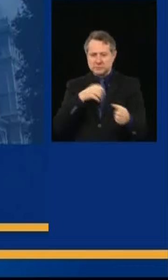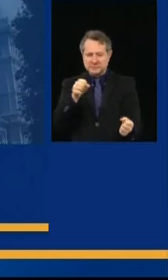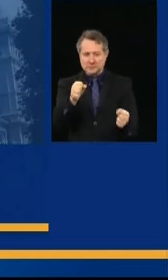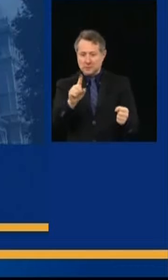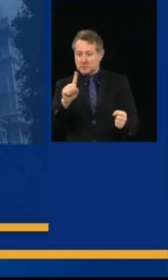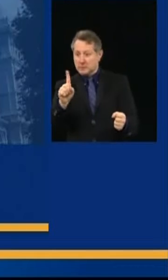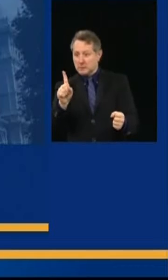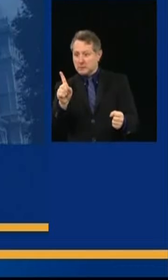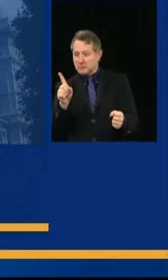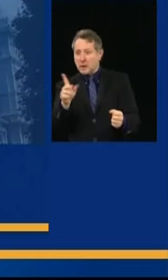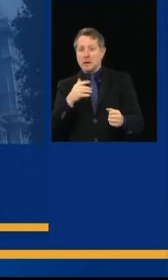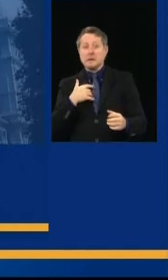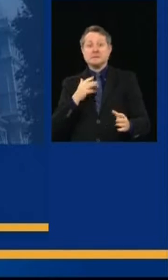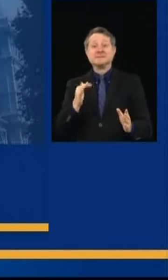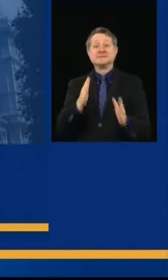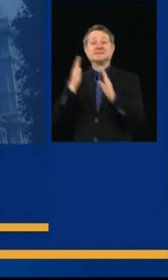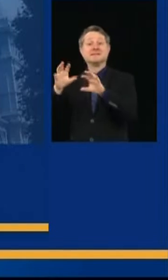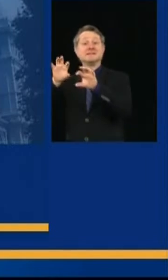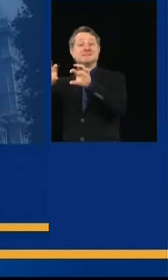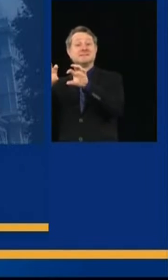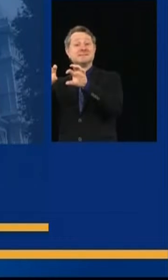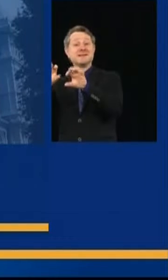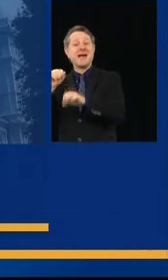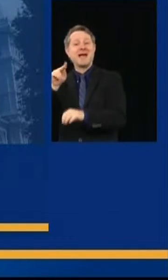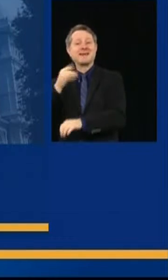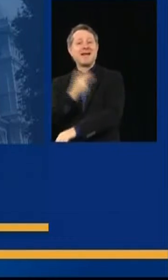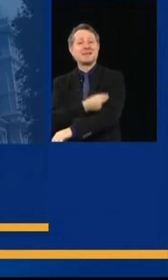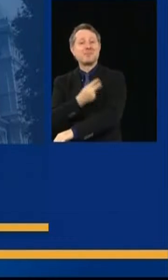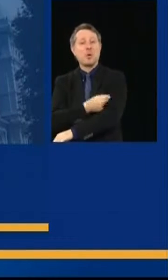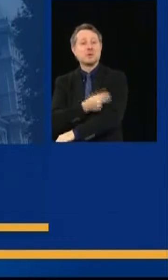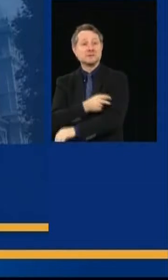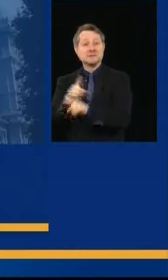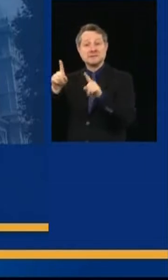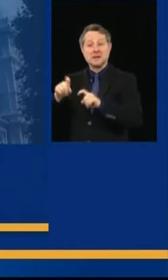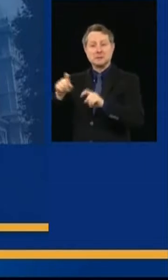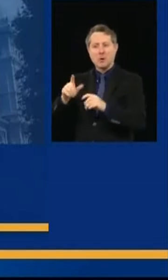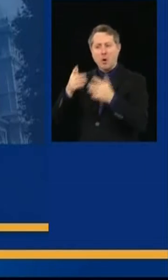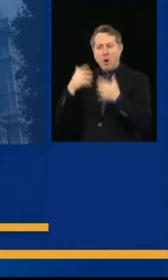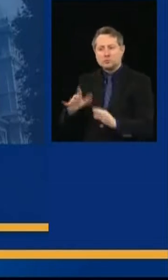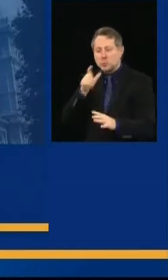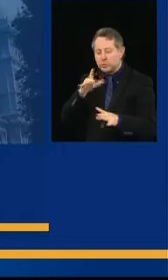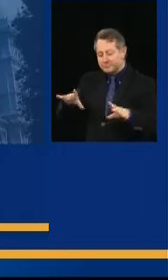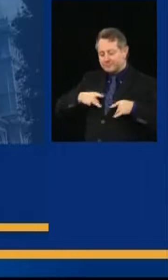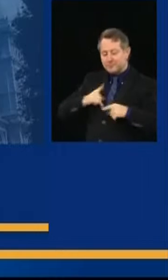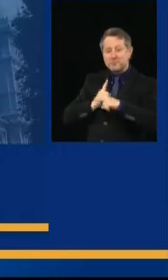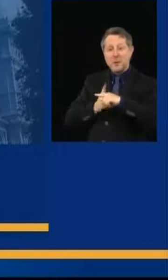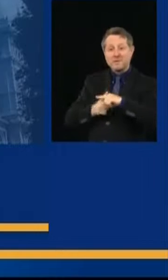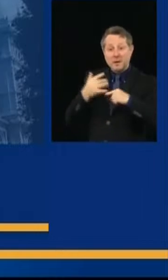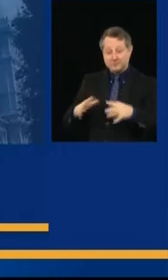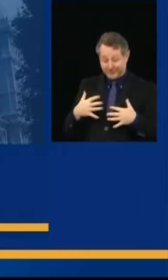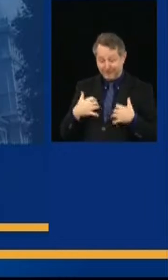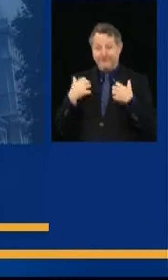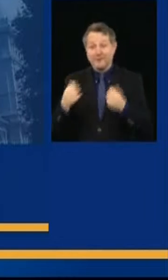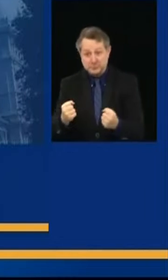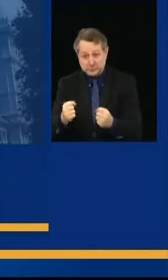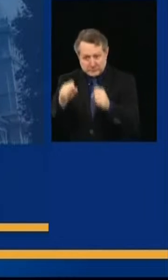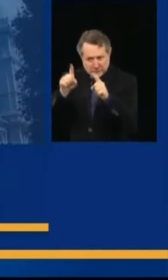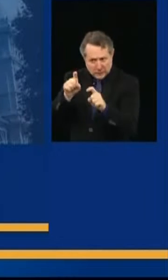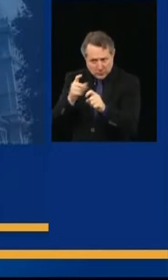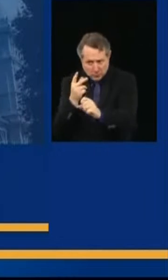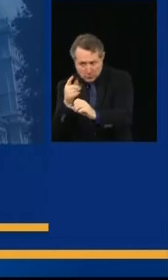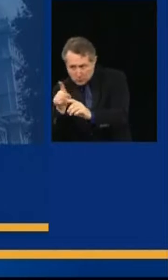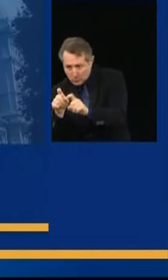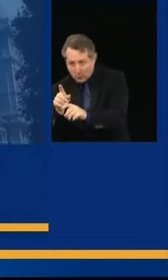doing antibody testing, which tells you how many people were infected, and you watch that rate. You know on a